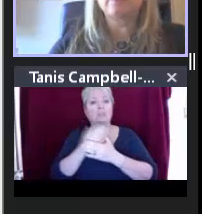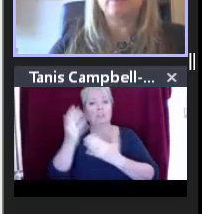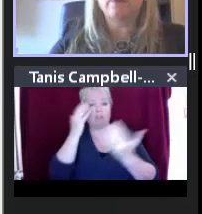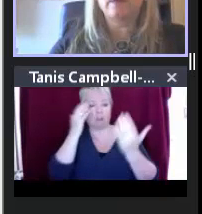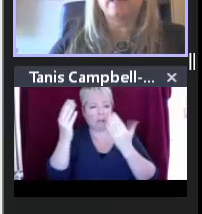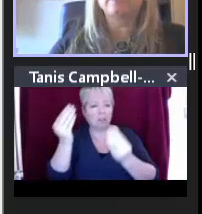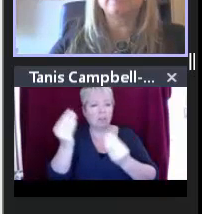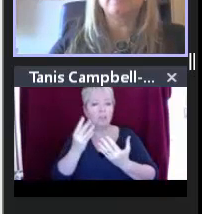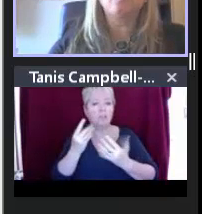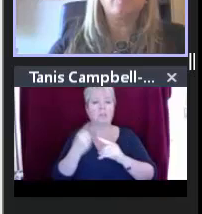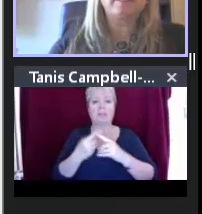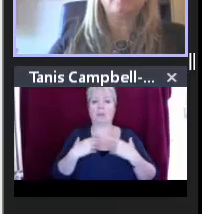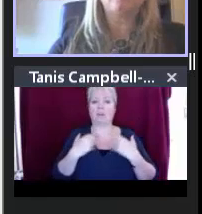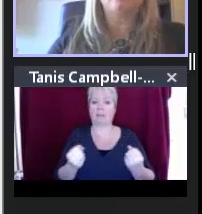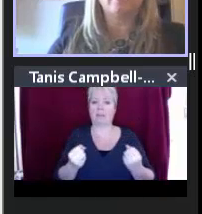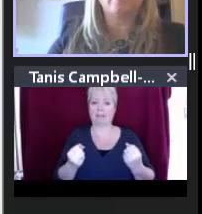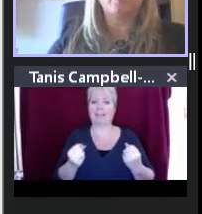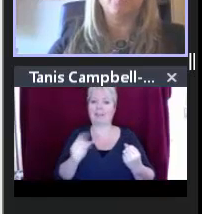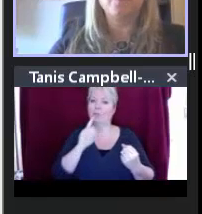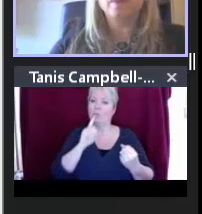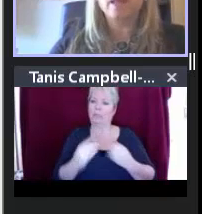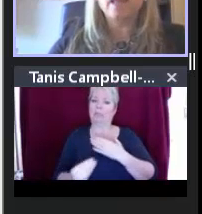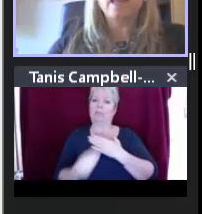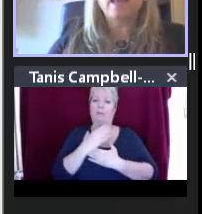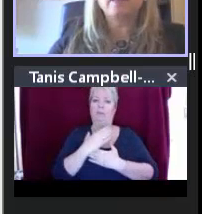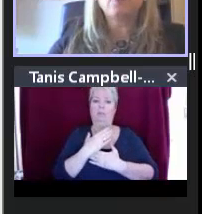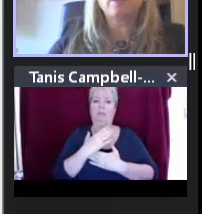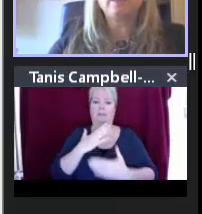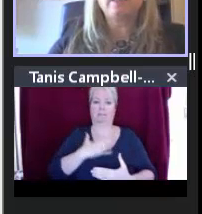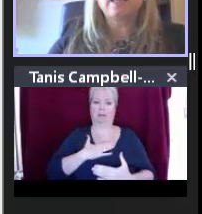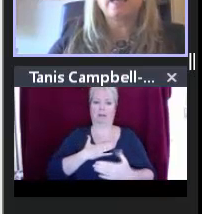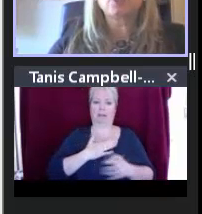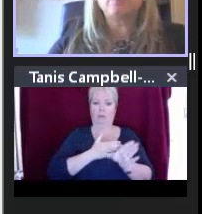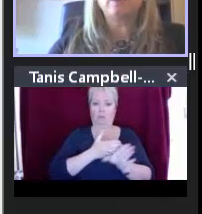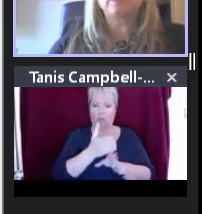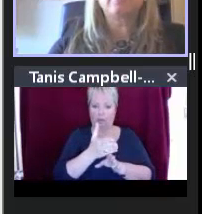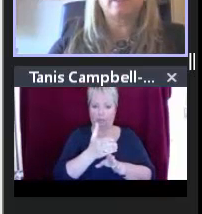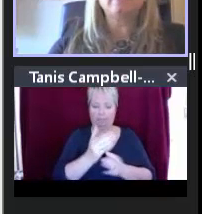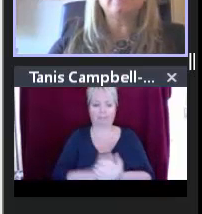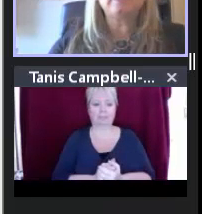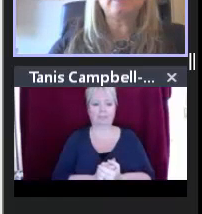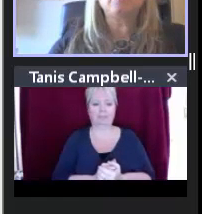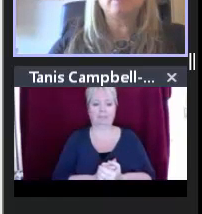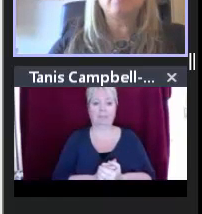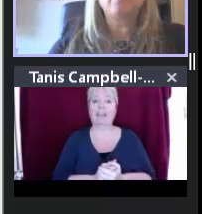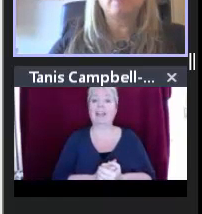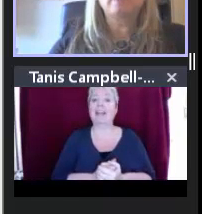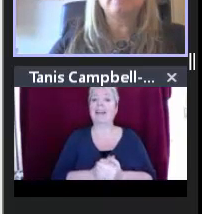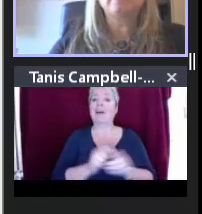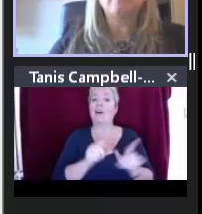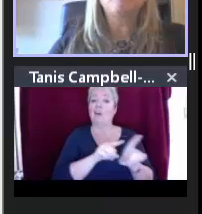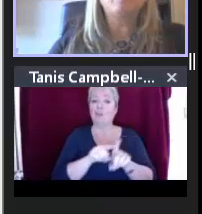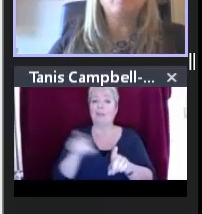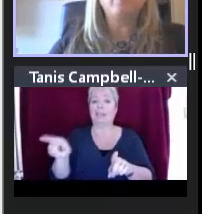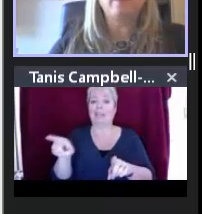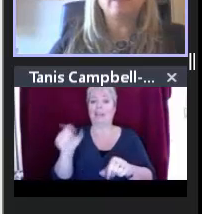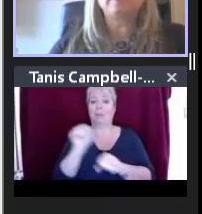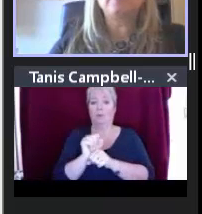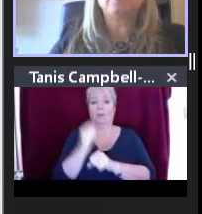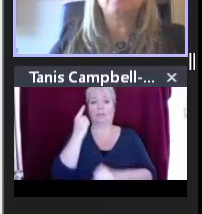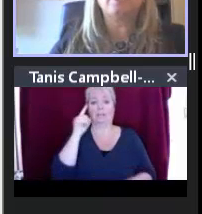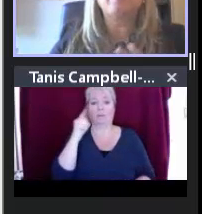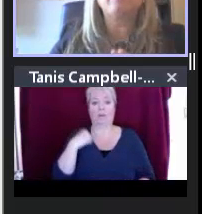a successful freelance website developer. And Colin actually works for us. He's working for us